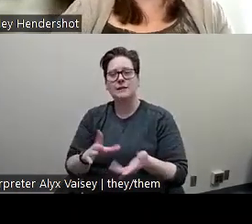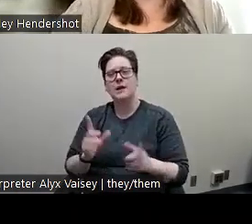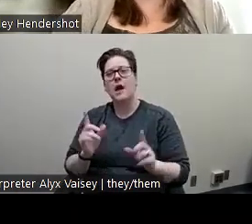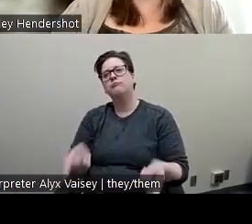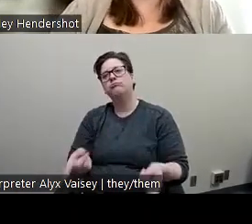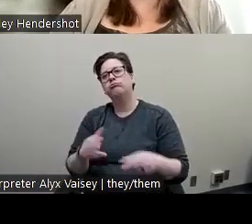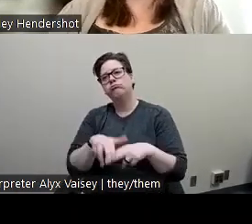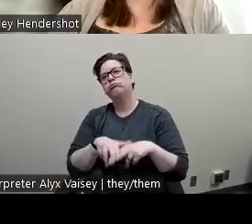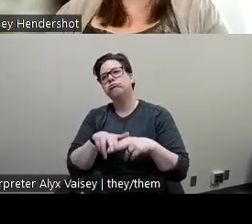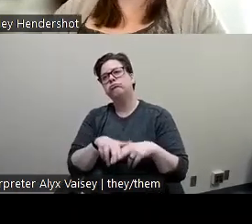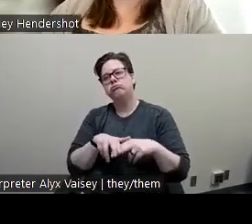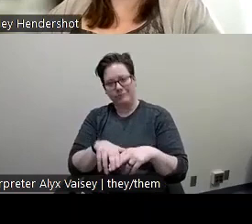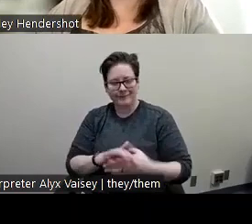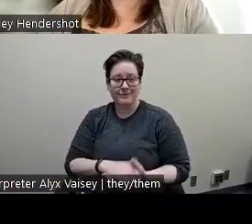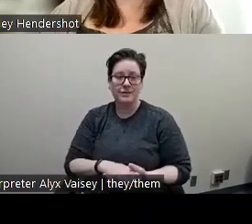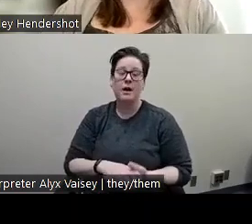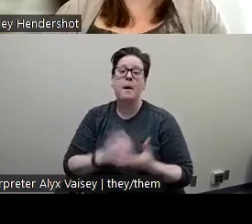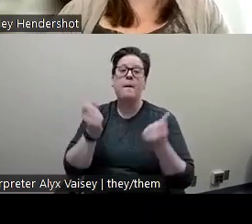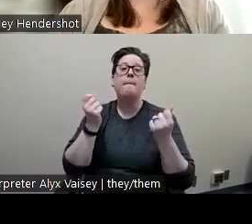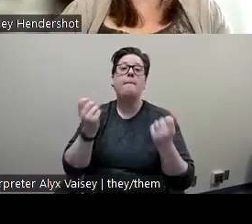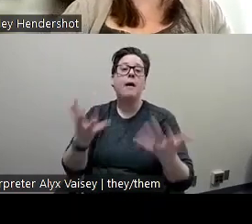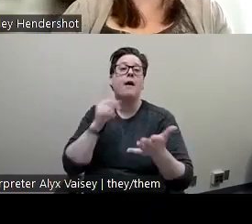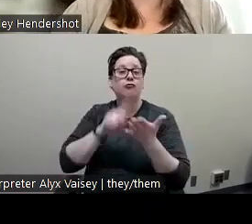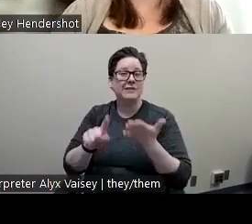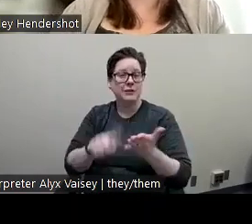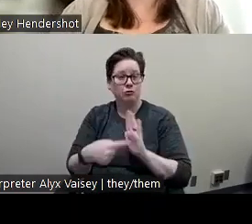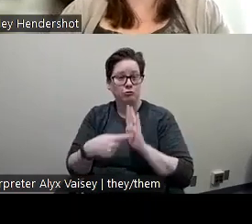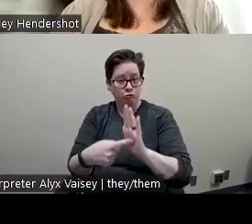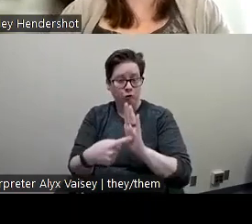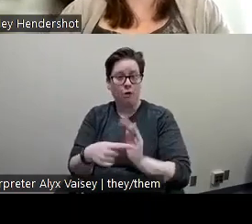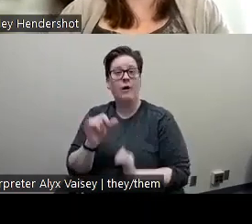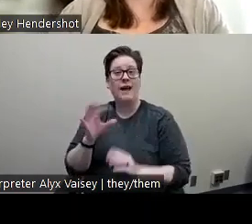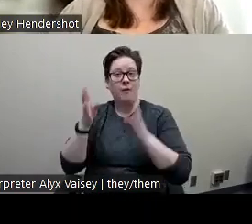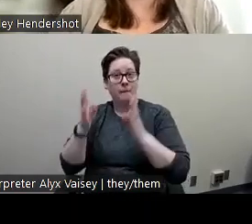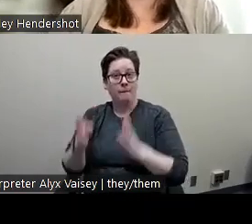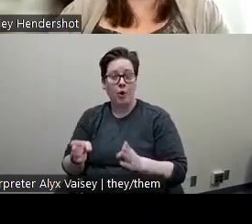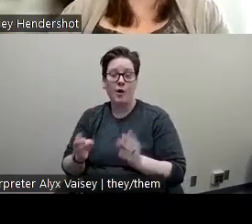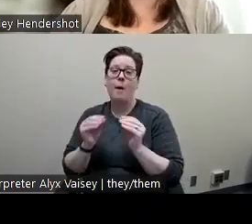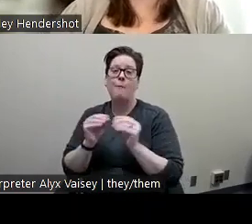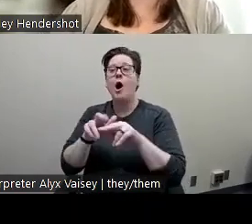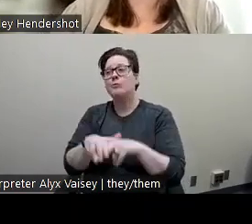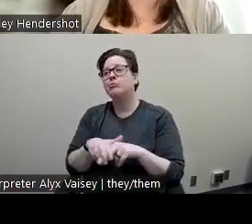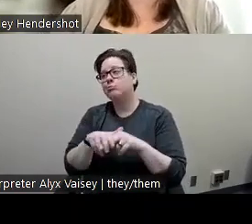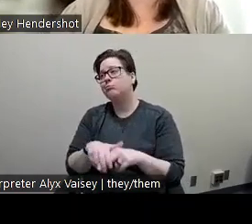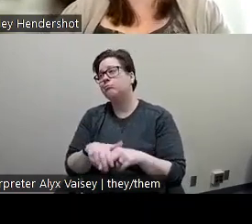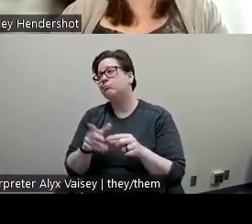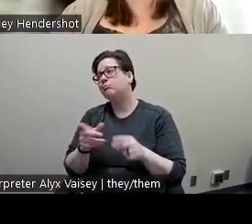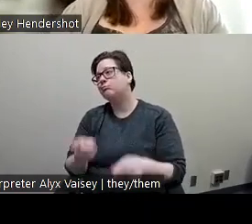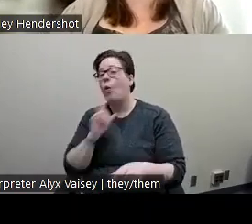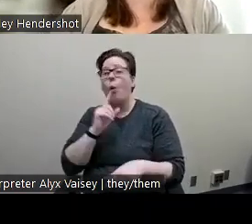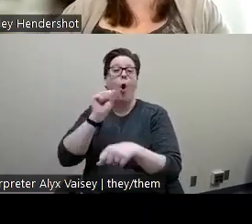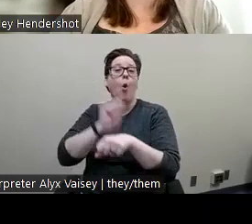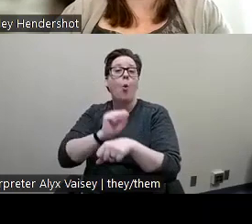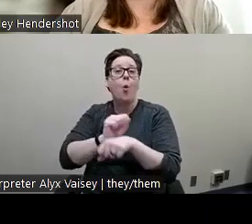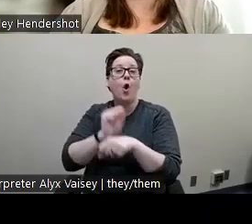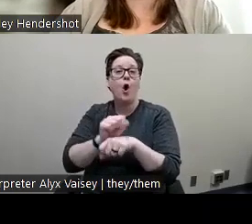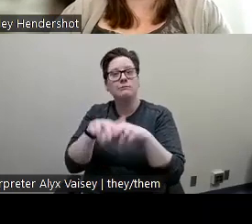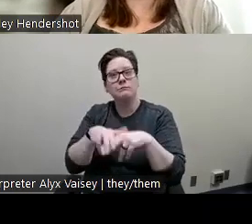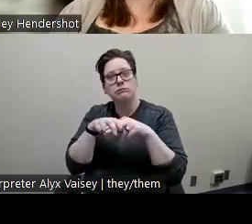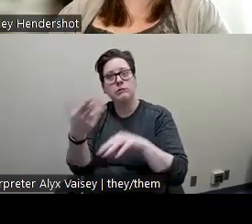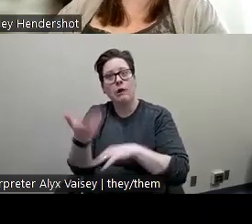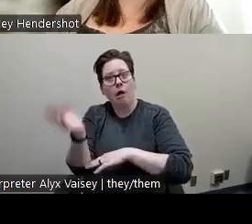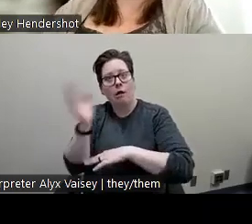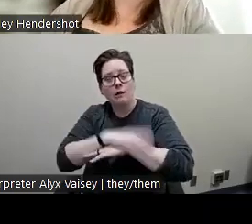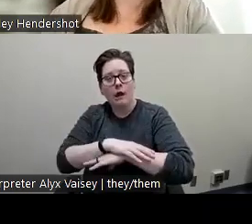sedentary. Several studies have shown that people who have more sedentary occupations or work at jobs where they're sitting at desks